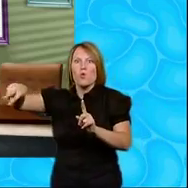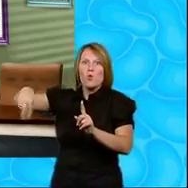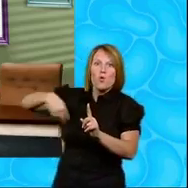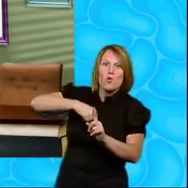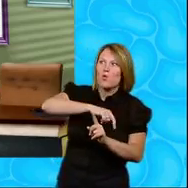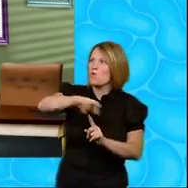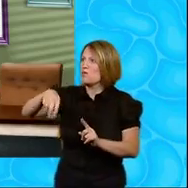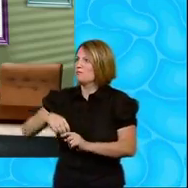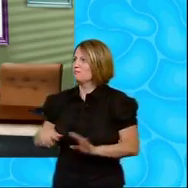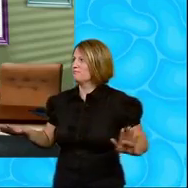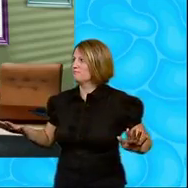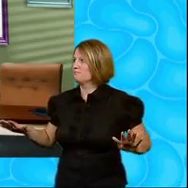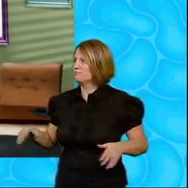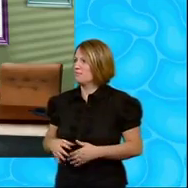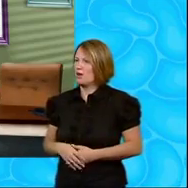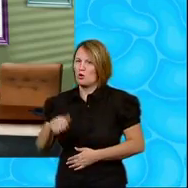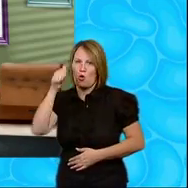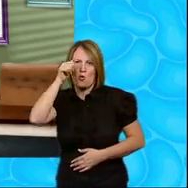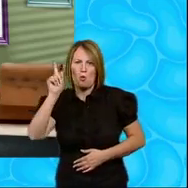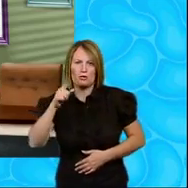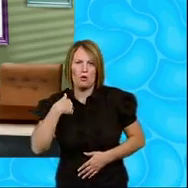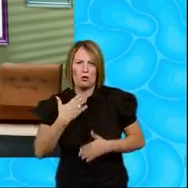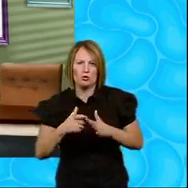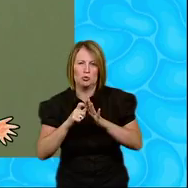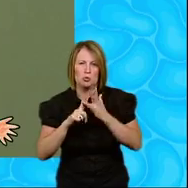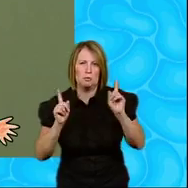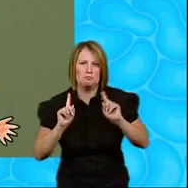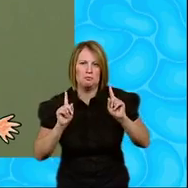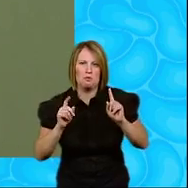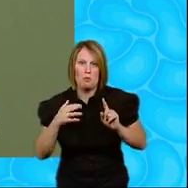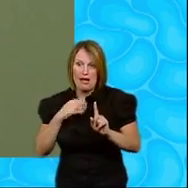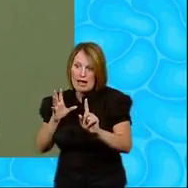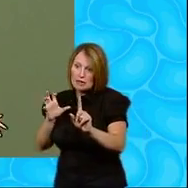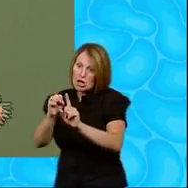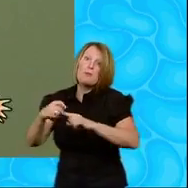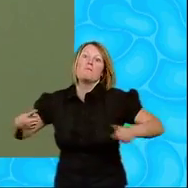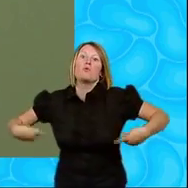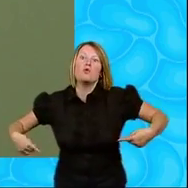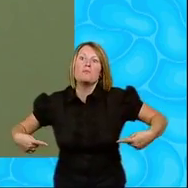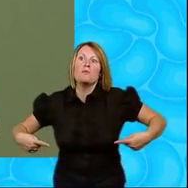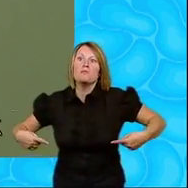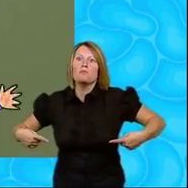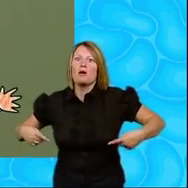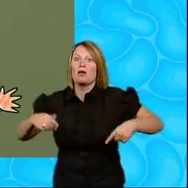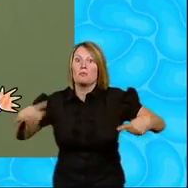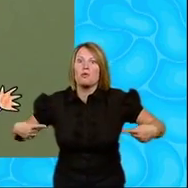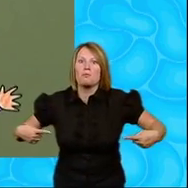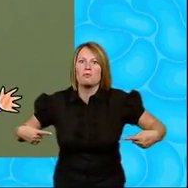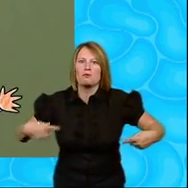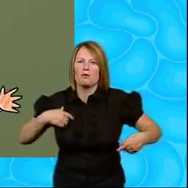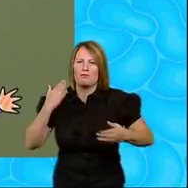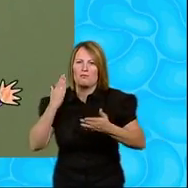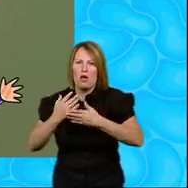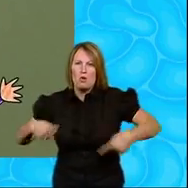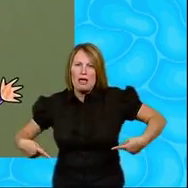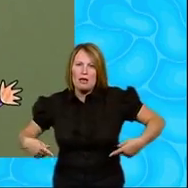Whee! I knew just what to do. If we want to keep up with Boom Sonic Boom, we have to have super